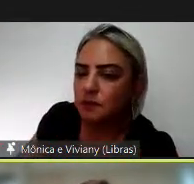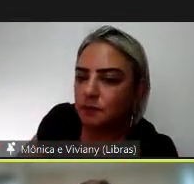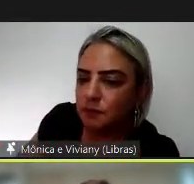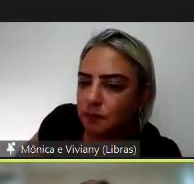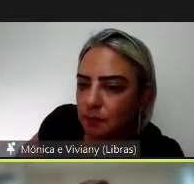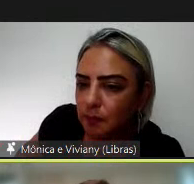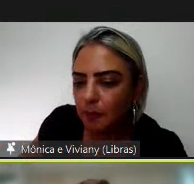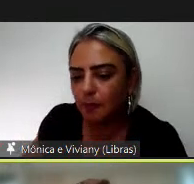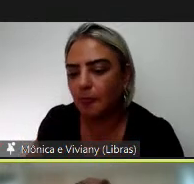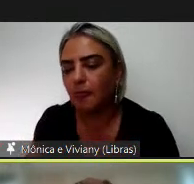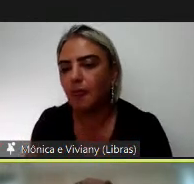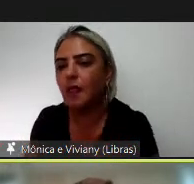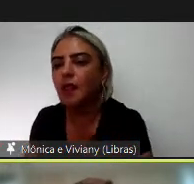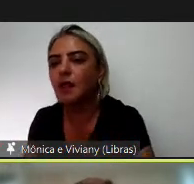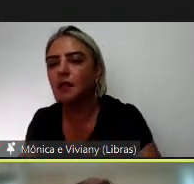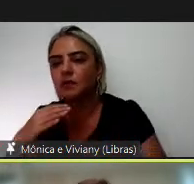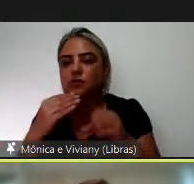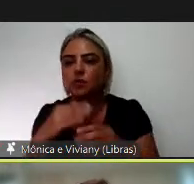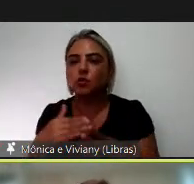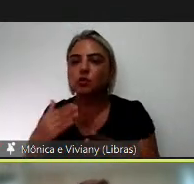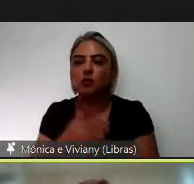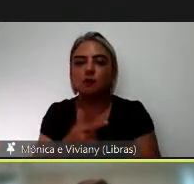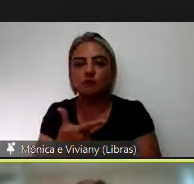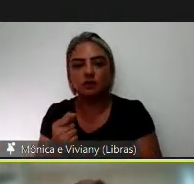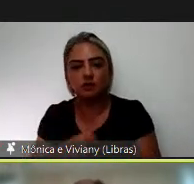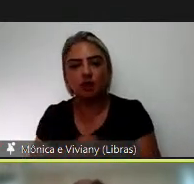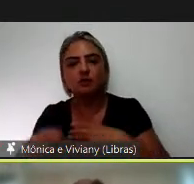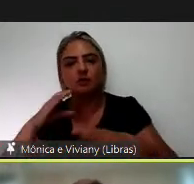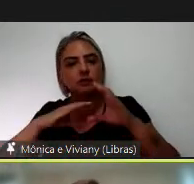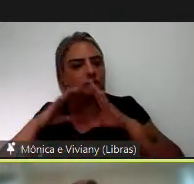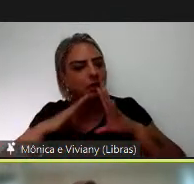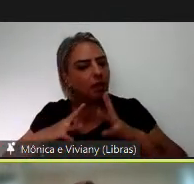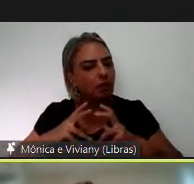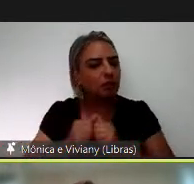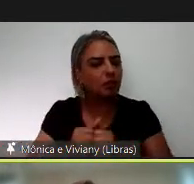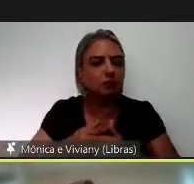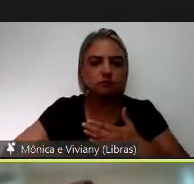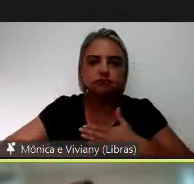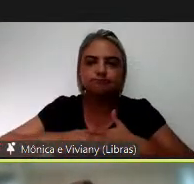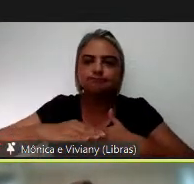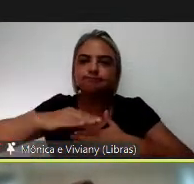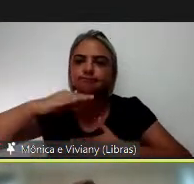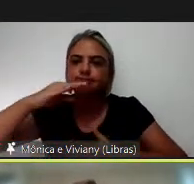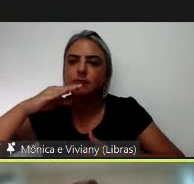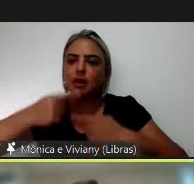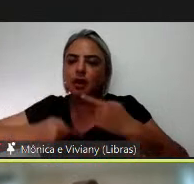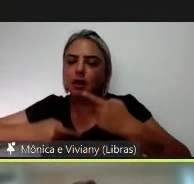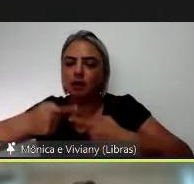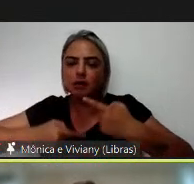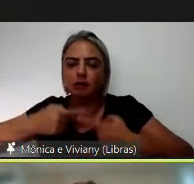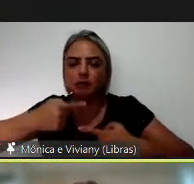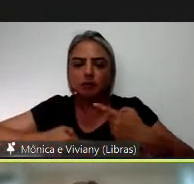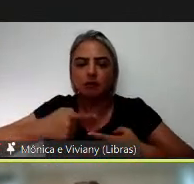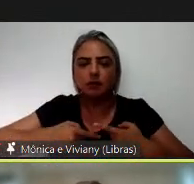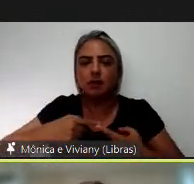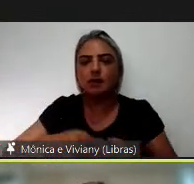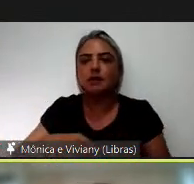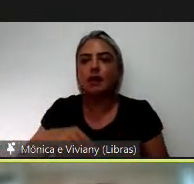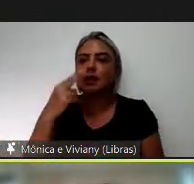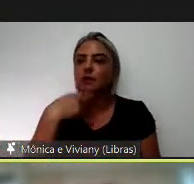as we work between the last 20 years. So it's a result of all this growth and